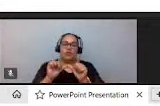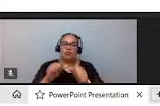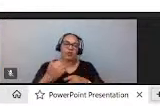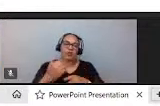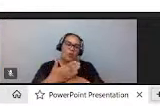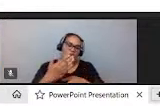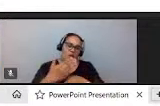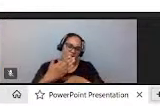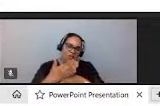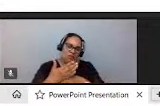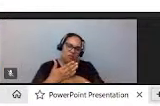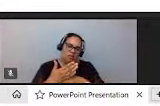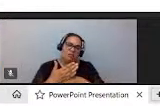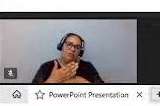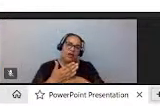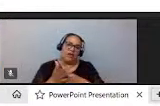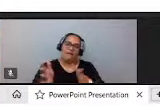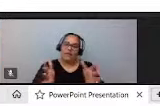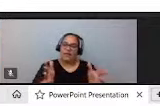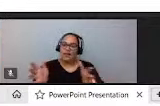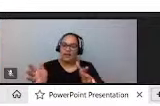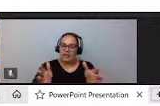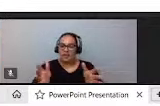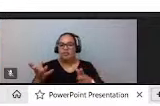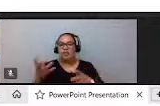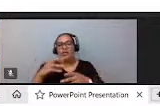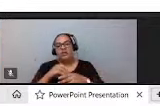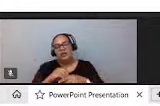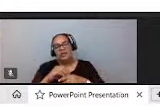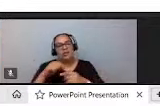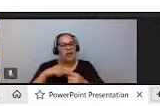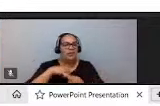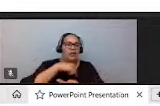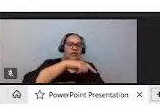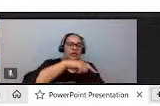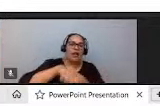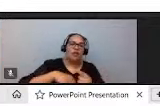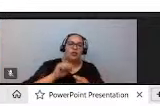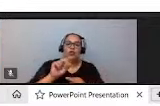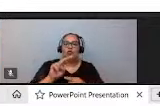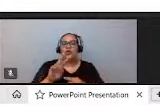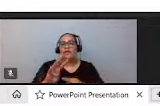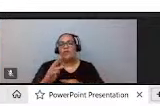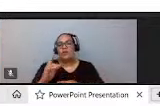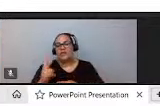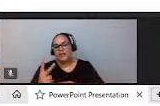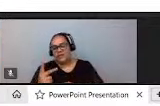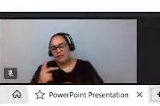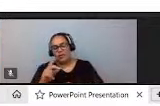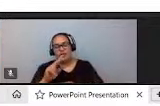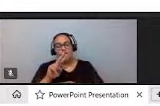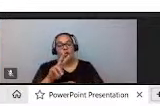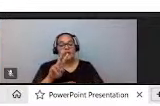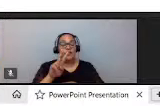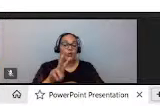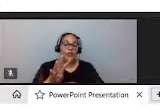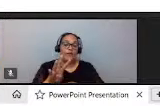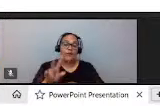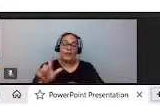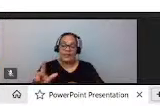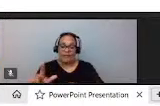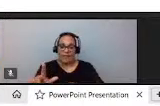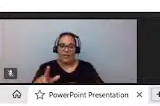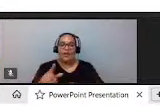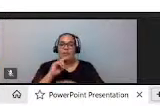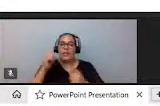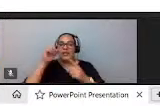work um and facilitation in and around the 24/7 and what is referred to as the night runs um